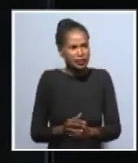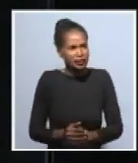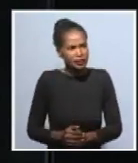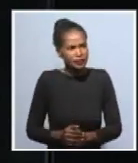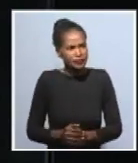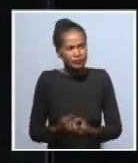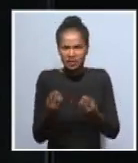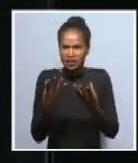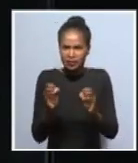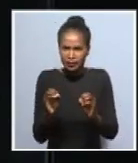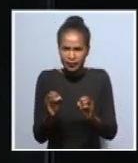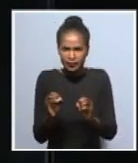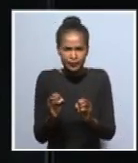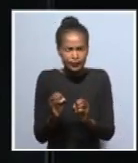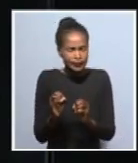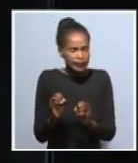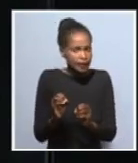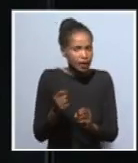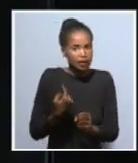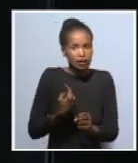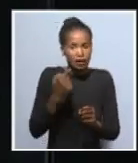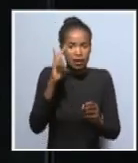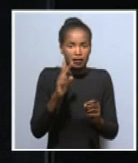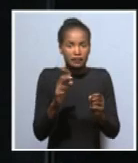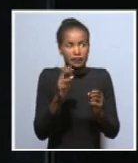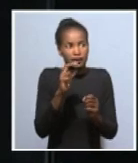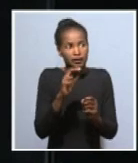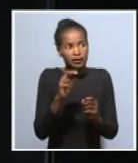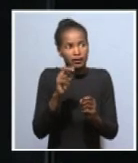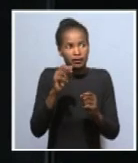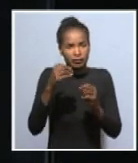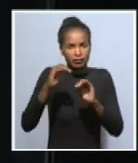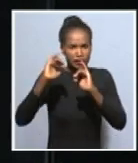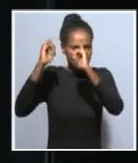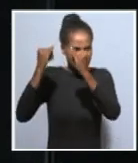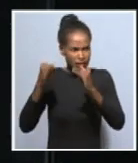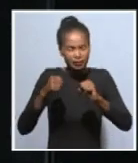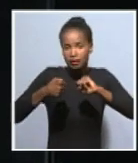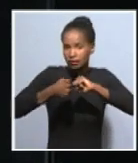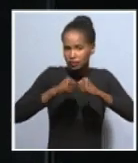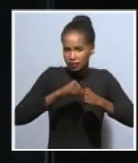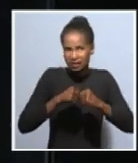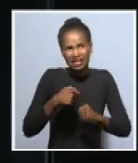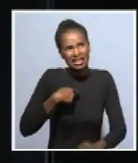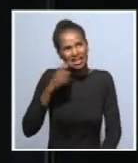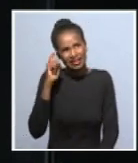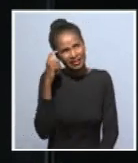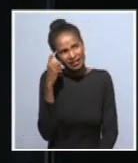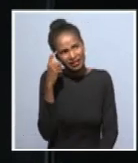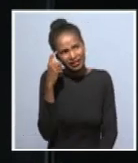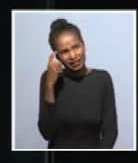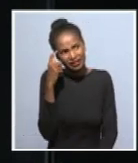we south of the red line, we are challenged. We don't. I don't think